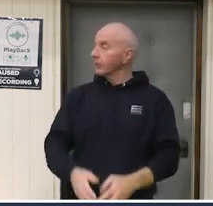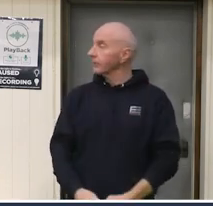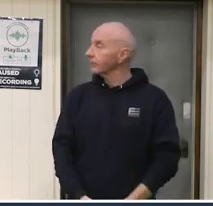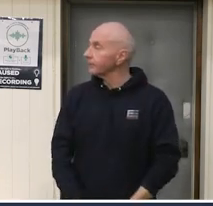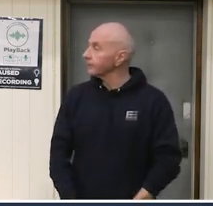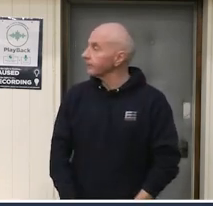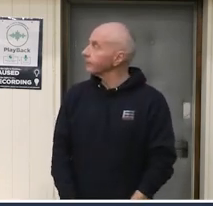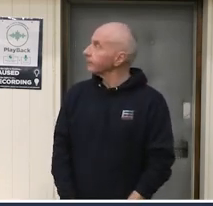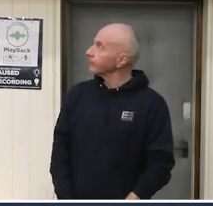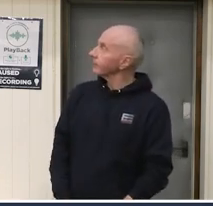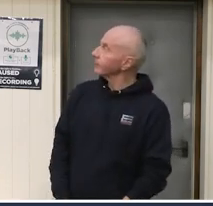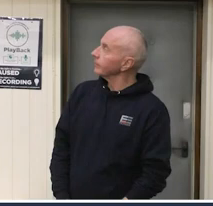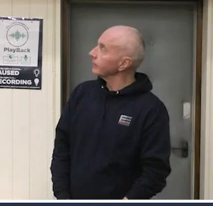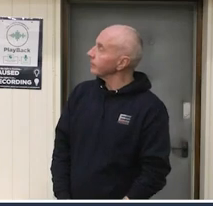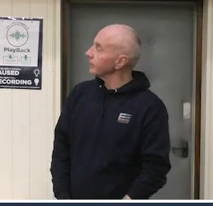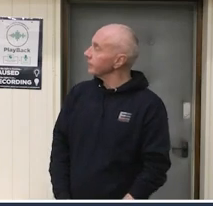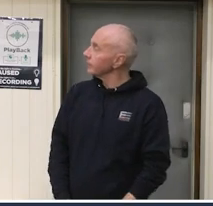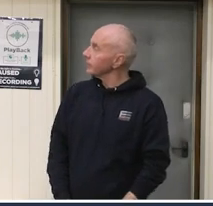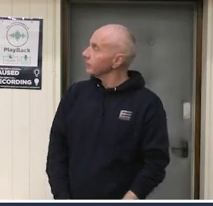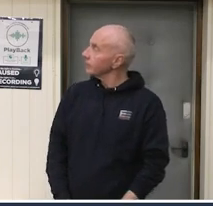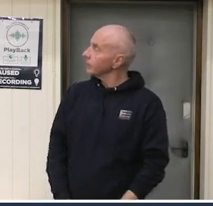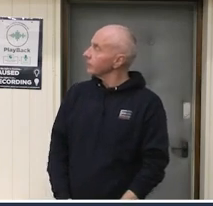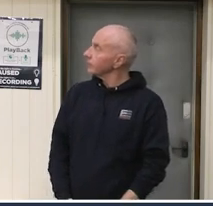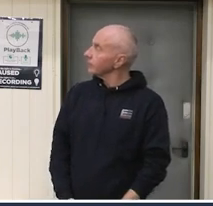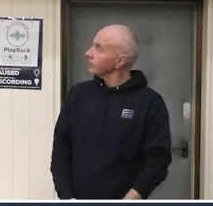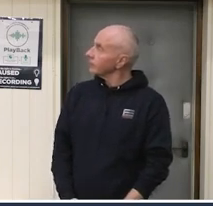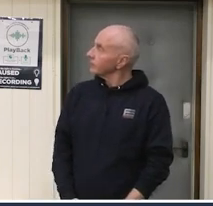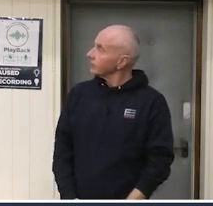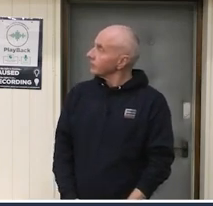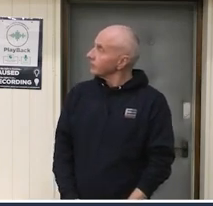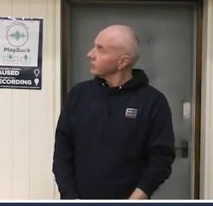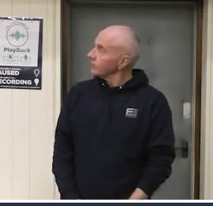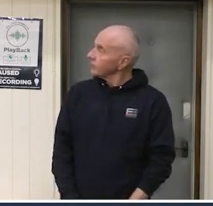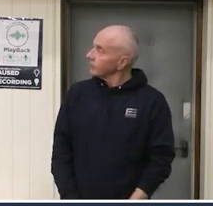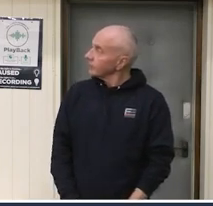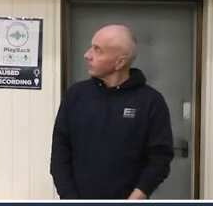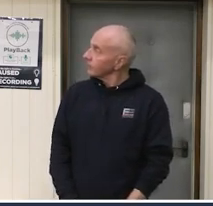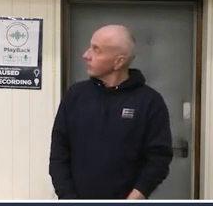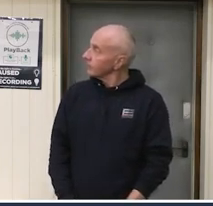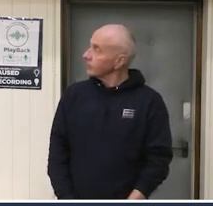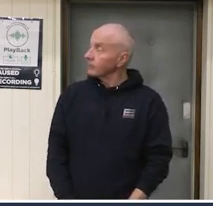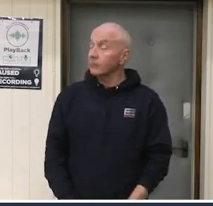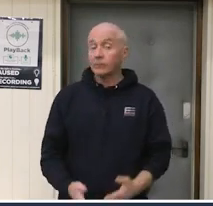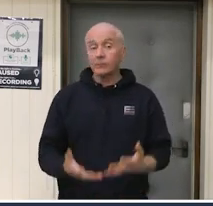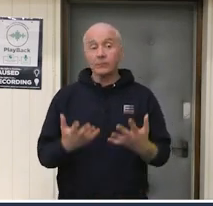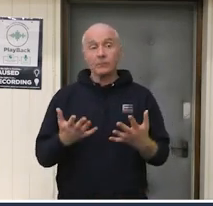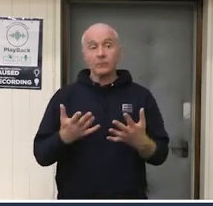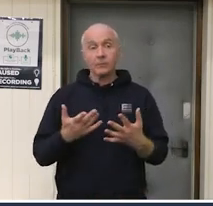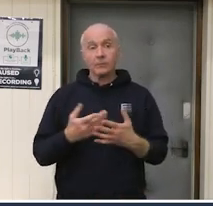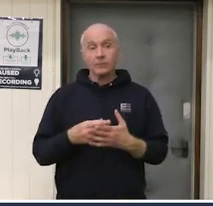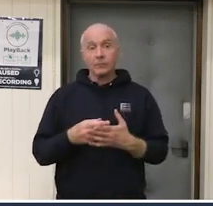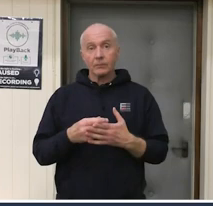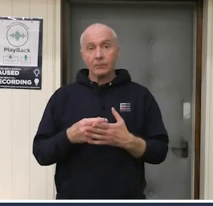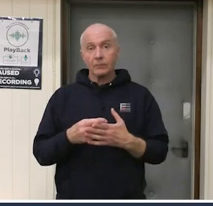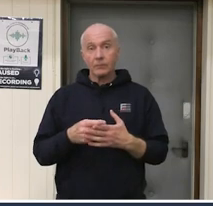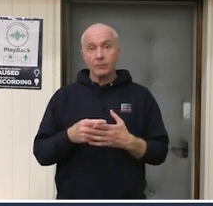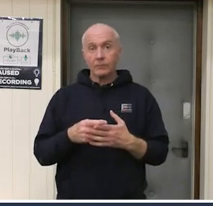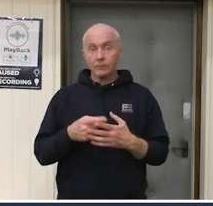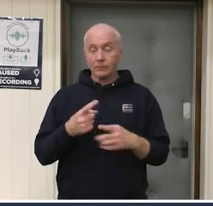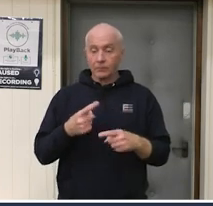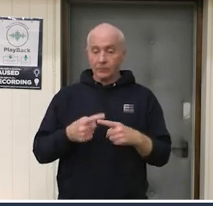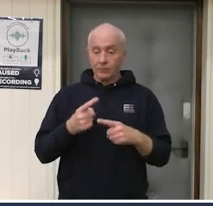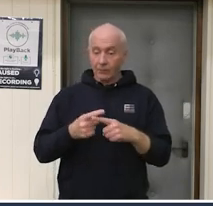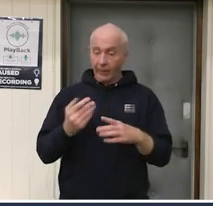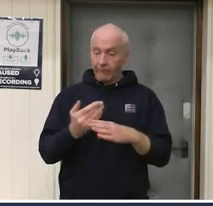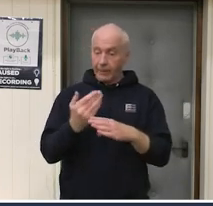then we're all golden. Now, I say it's a very efficient way of producing energy. The energy that